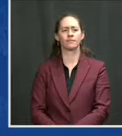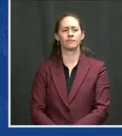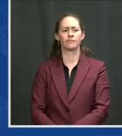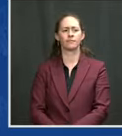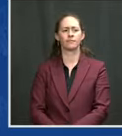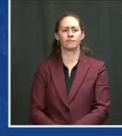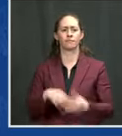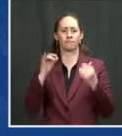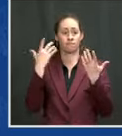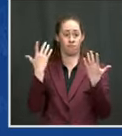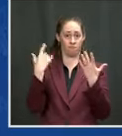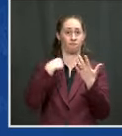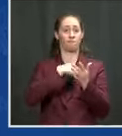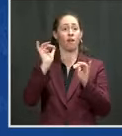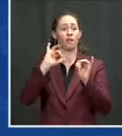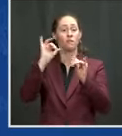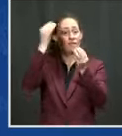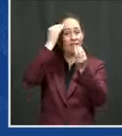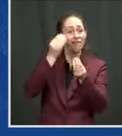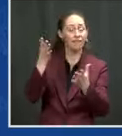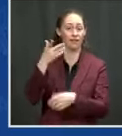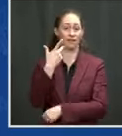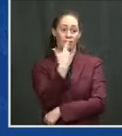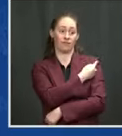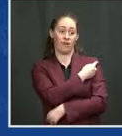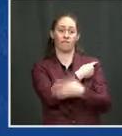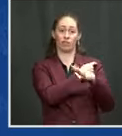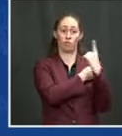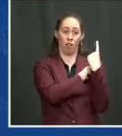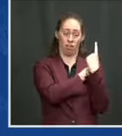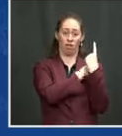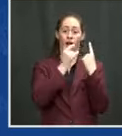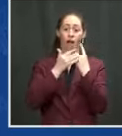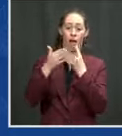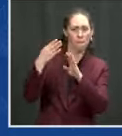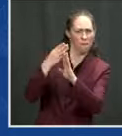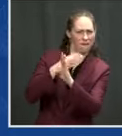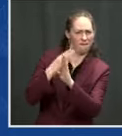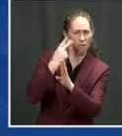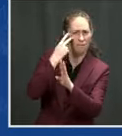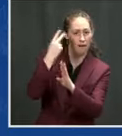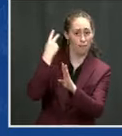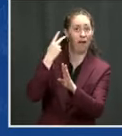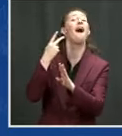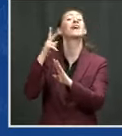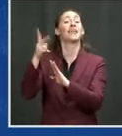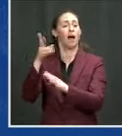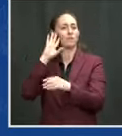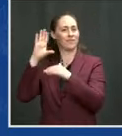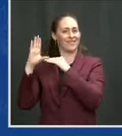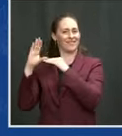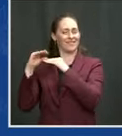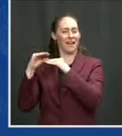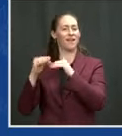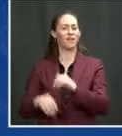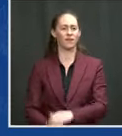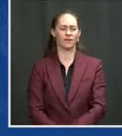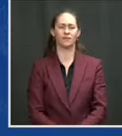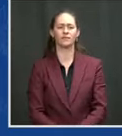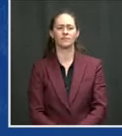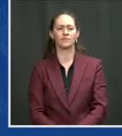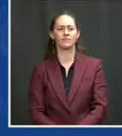Wildlife Department and our Parks and Conservation folks, and from retailers like L.L. Bean, the Portland Sea Dogs, our